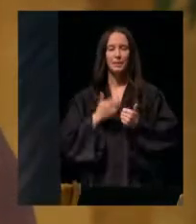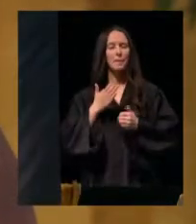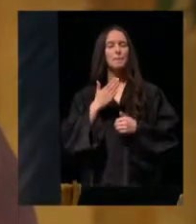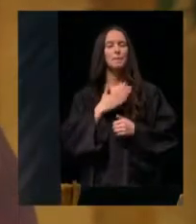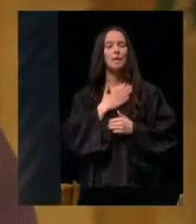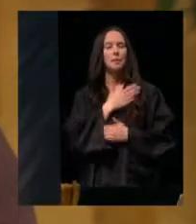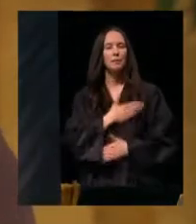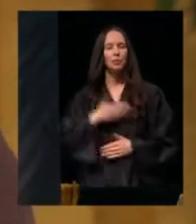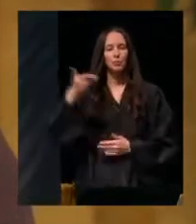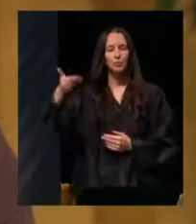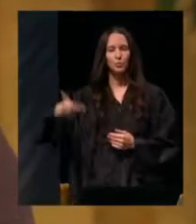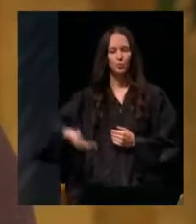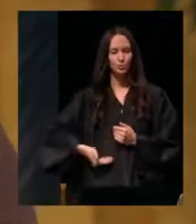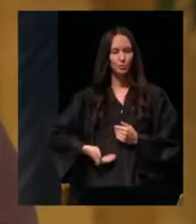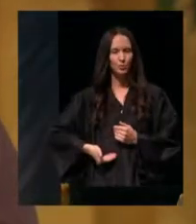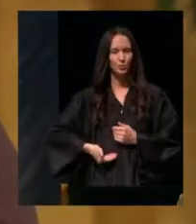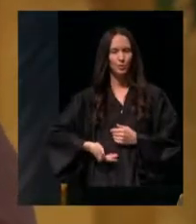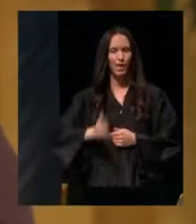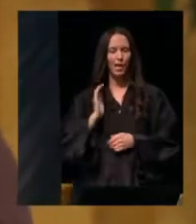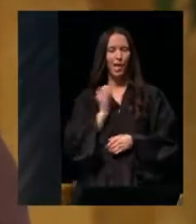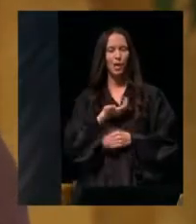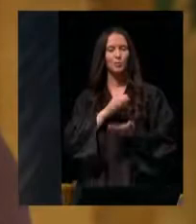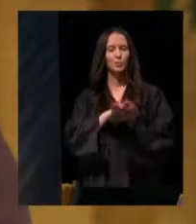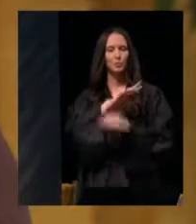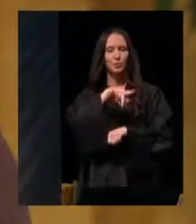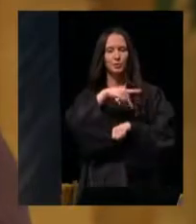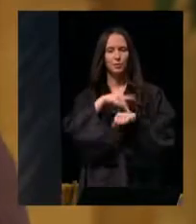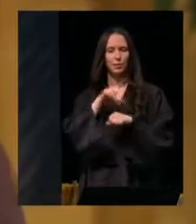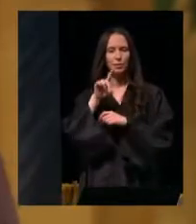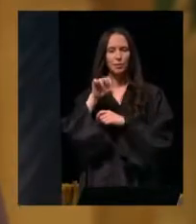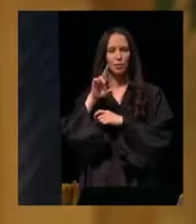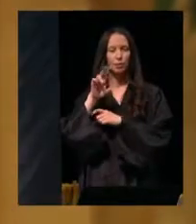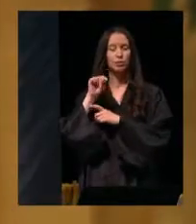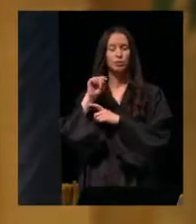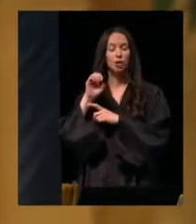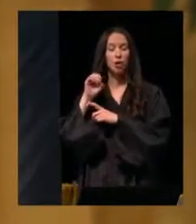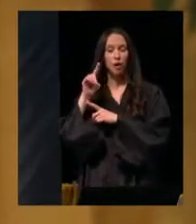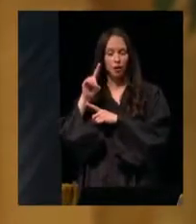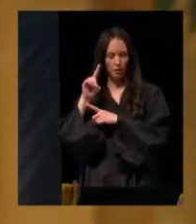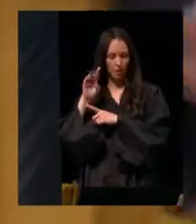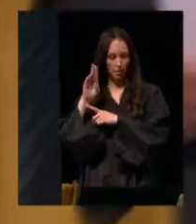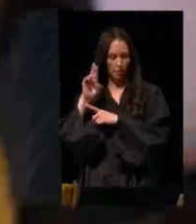pleasure to introduce you to our school principal, Dr. Todd Birch.